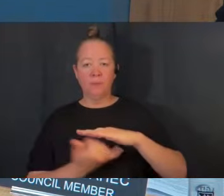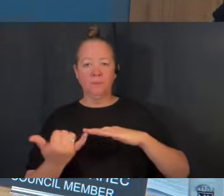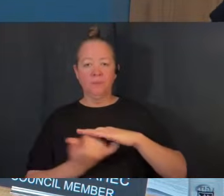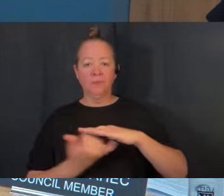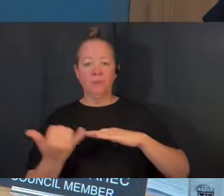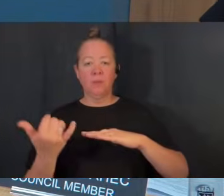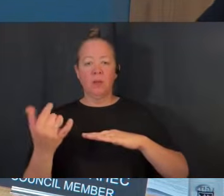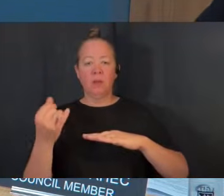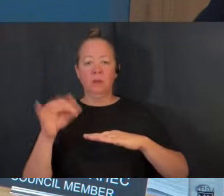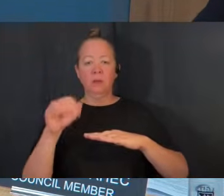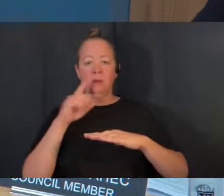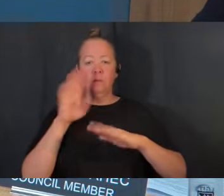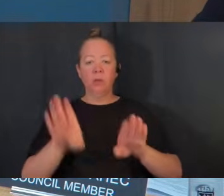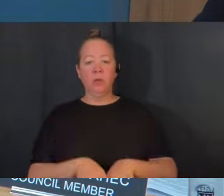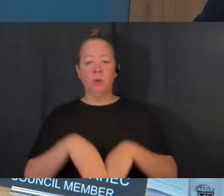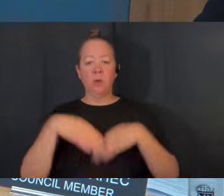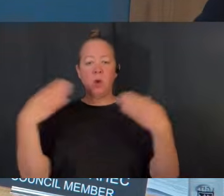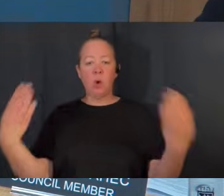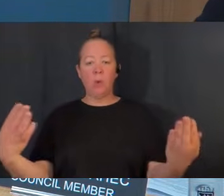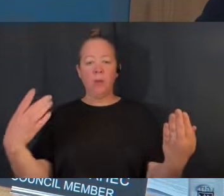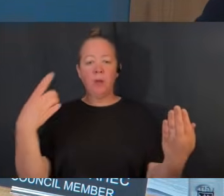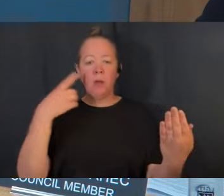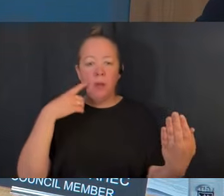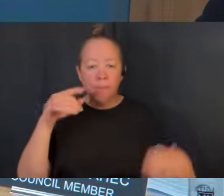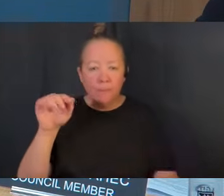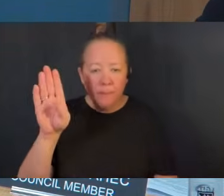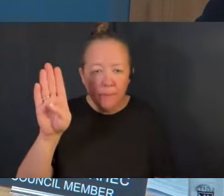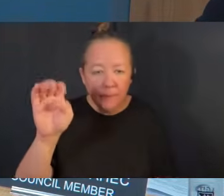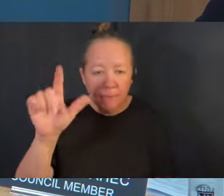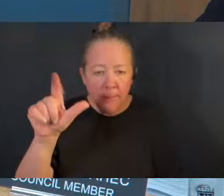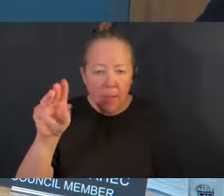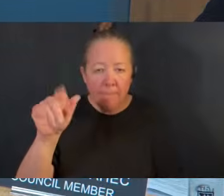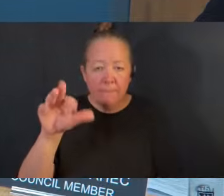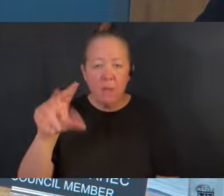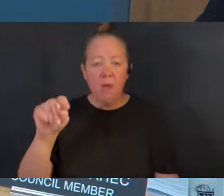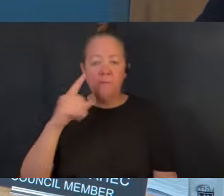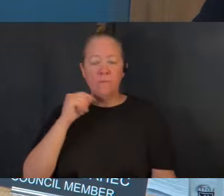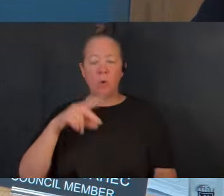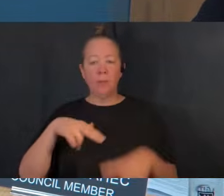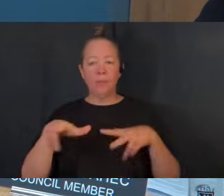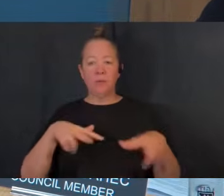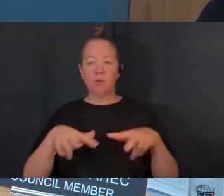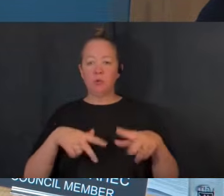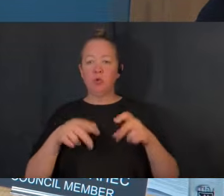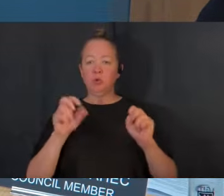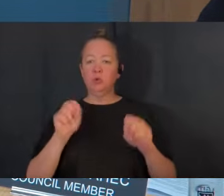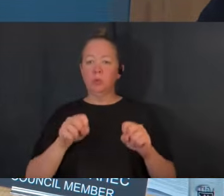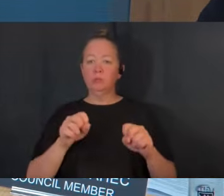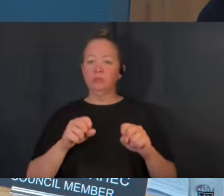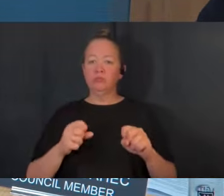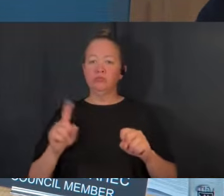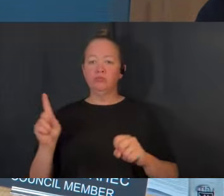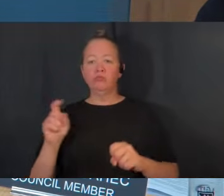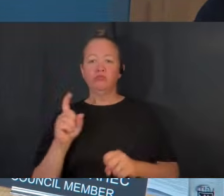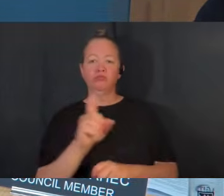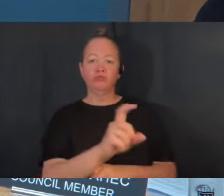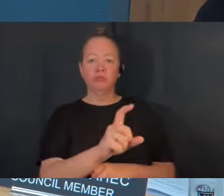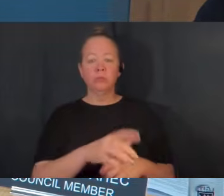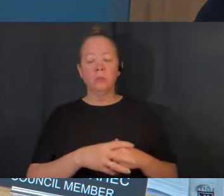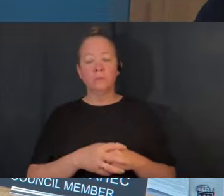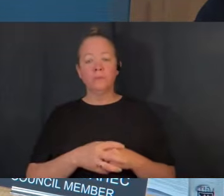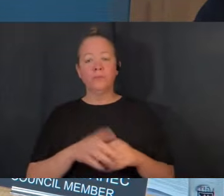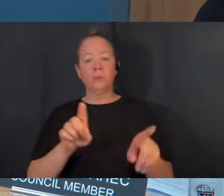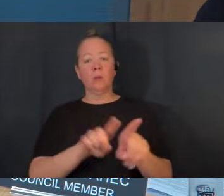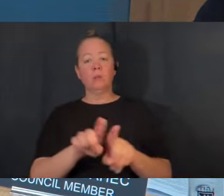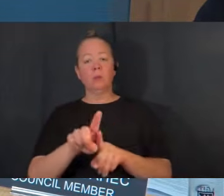there. And I've also, with Town Administrator Galloway, met with the